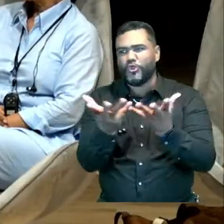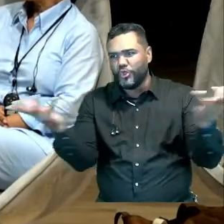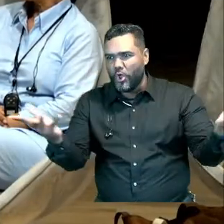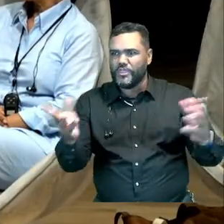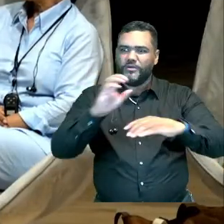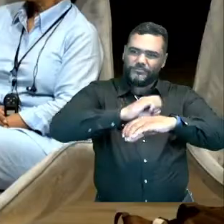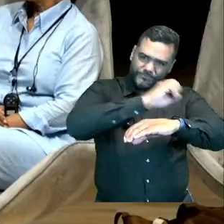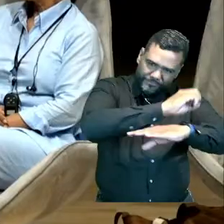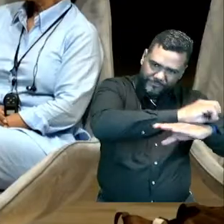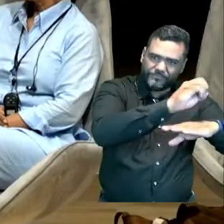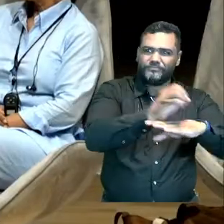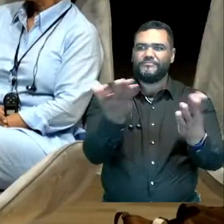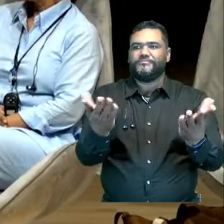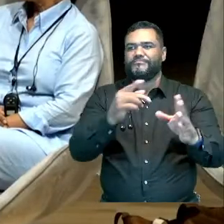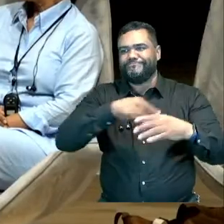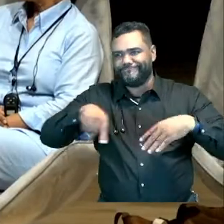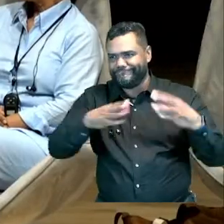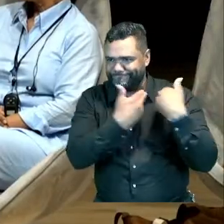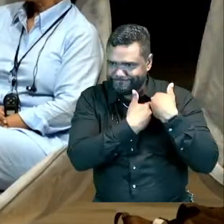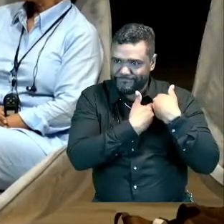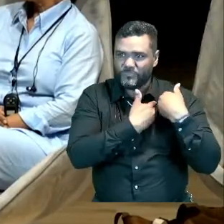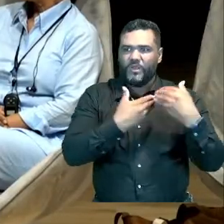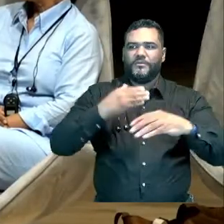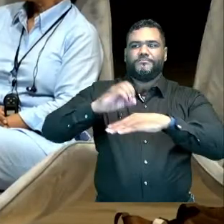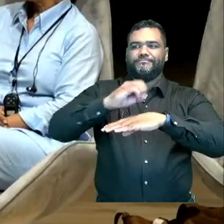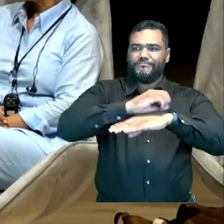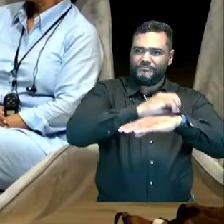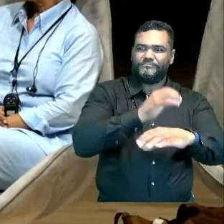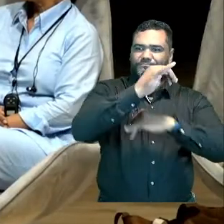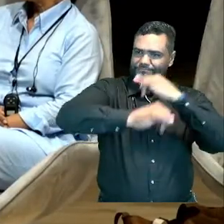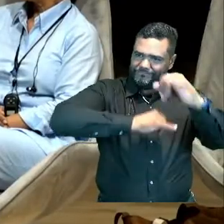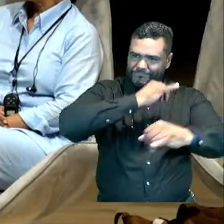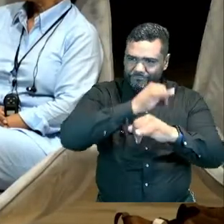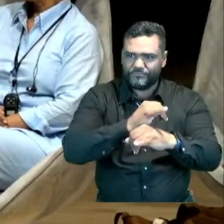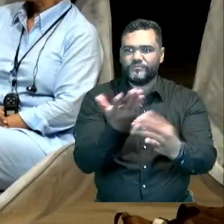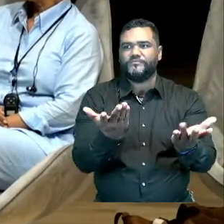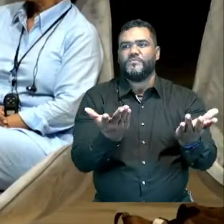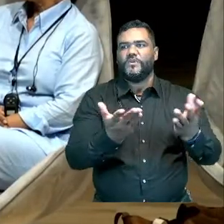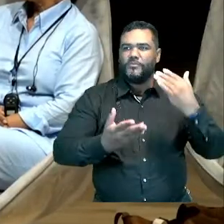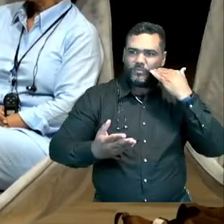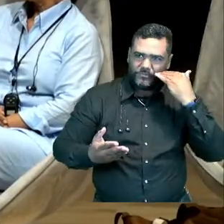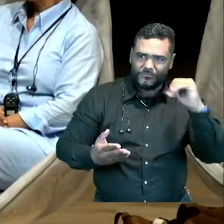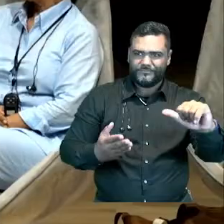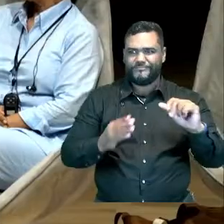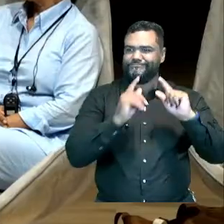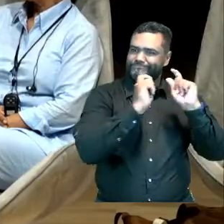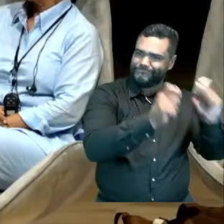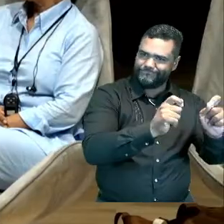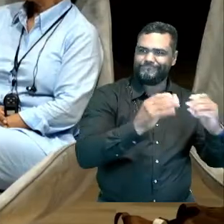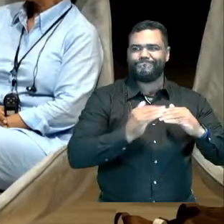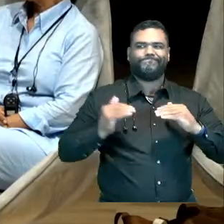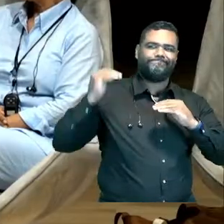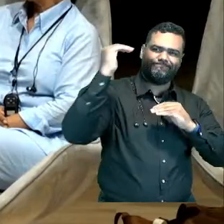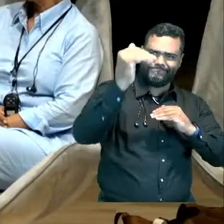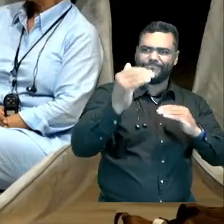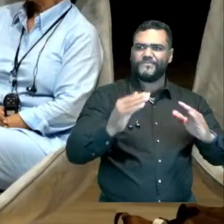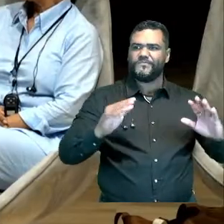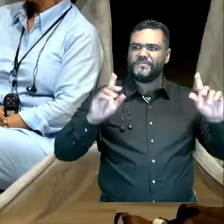without women in positions of government and in positions in government, creating